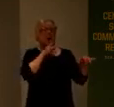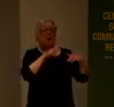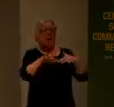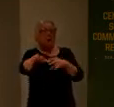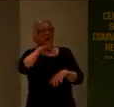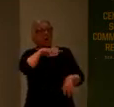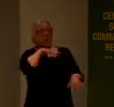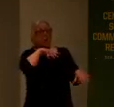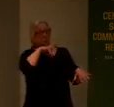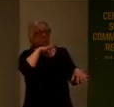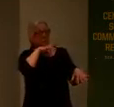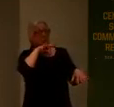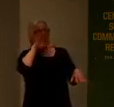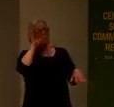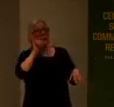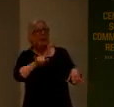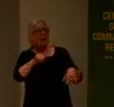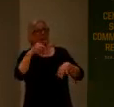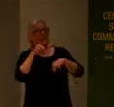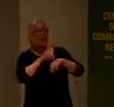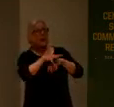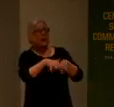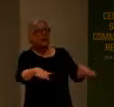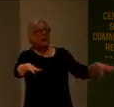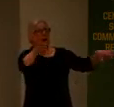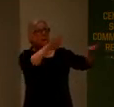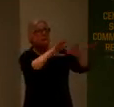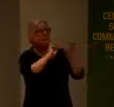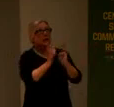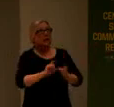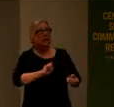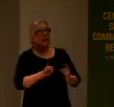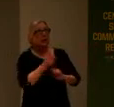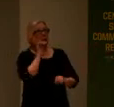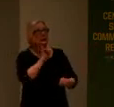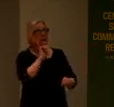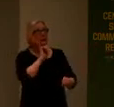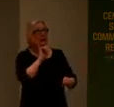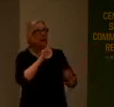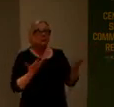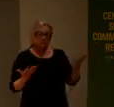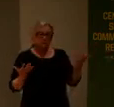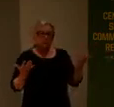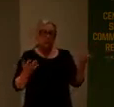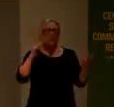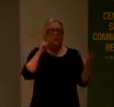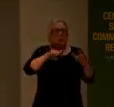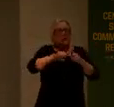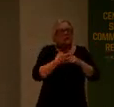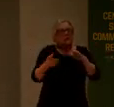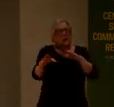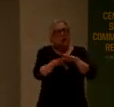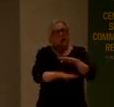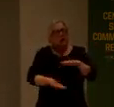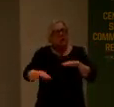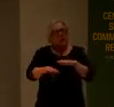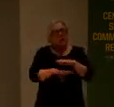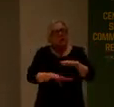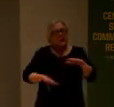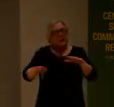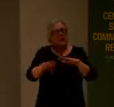I sort of view this as, again, I'll say it again, you know, sort of that gateway into the these bigger